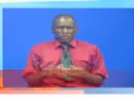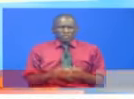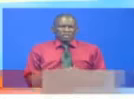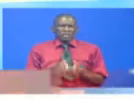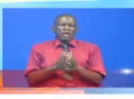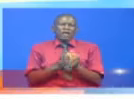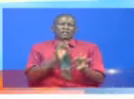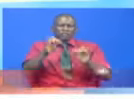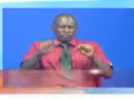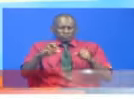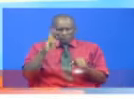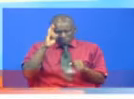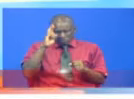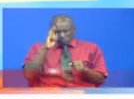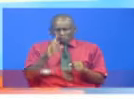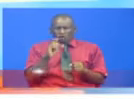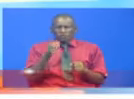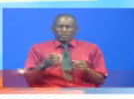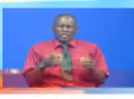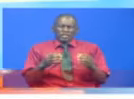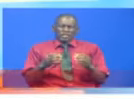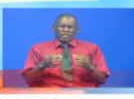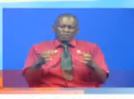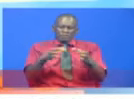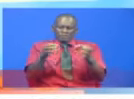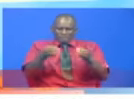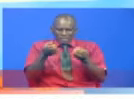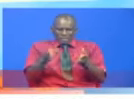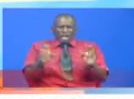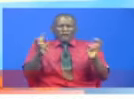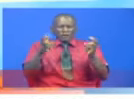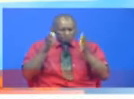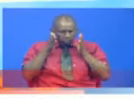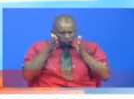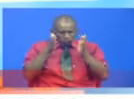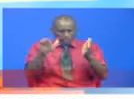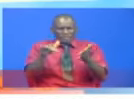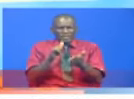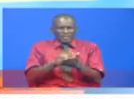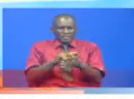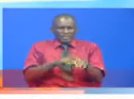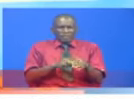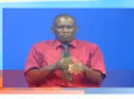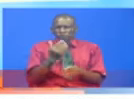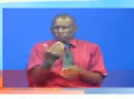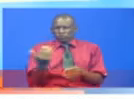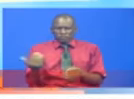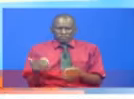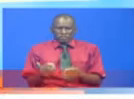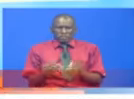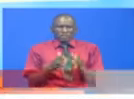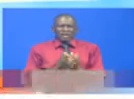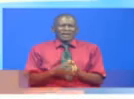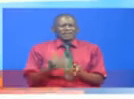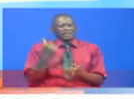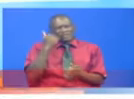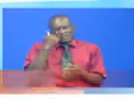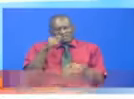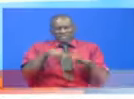you remember in one of the briefs here, our topic of focus in that brief was really on children and the disease in